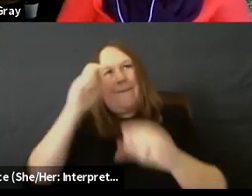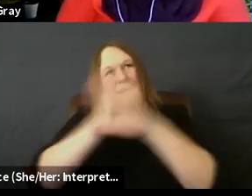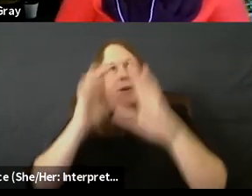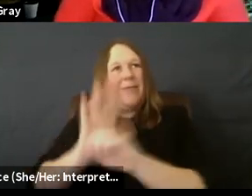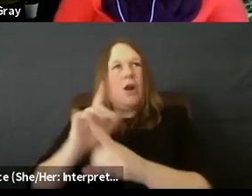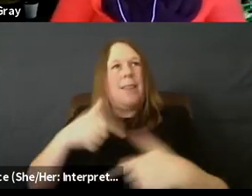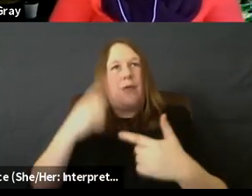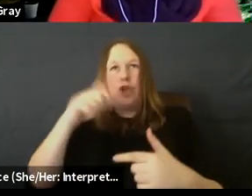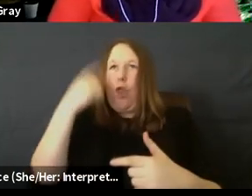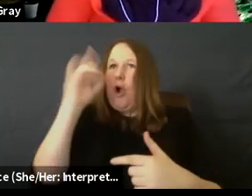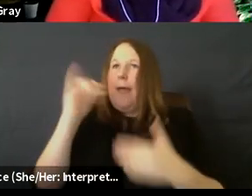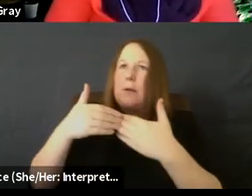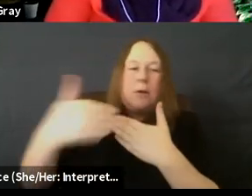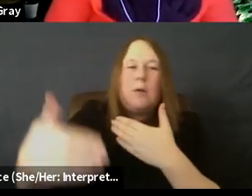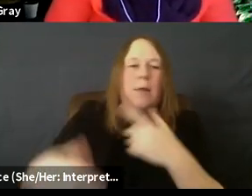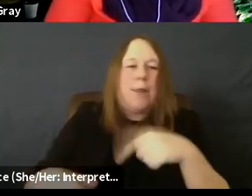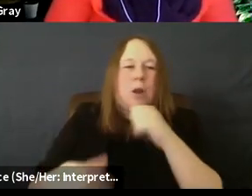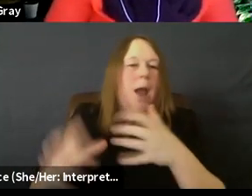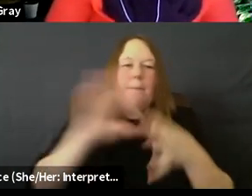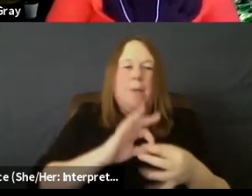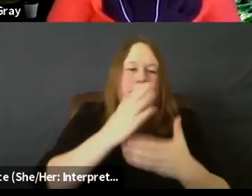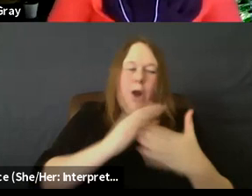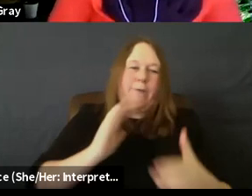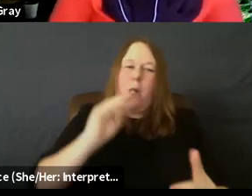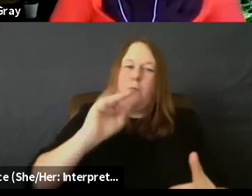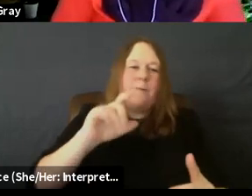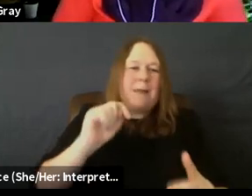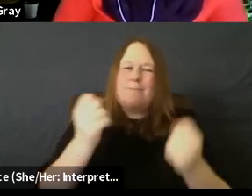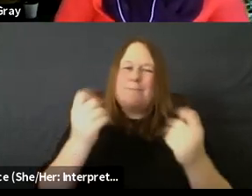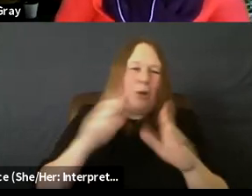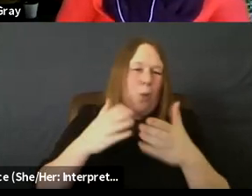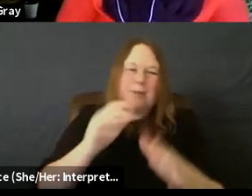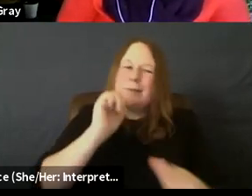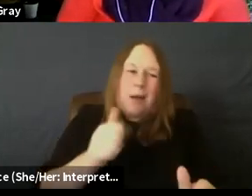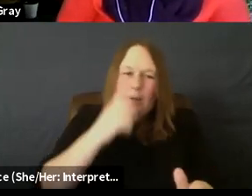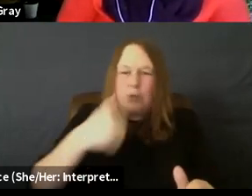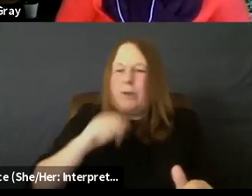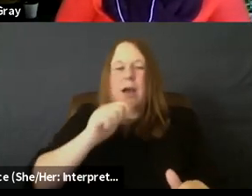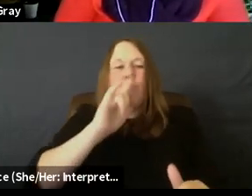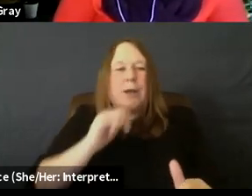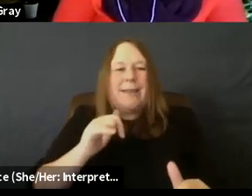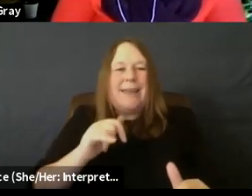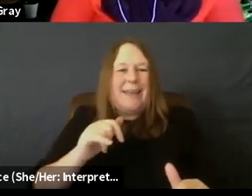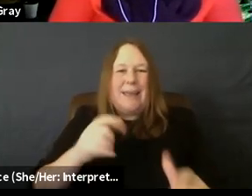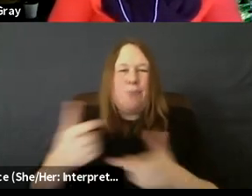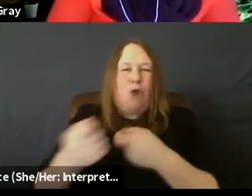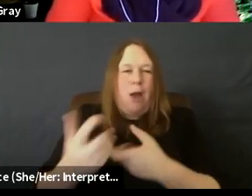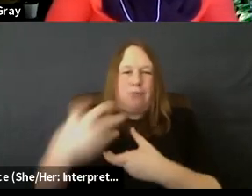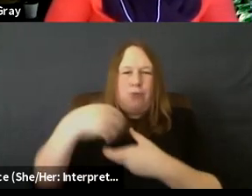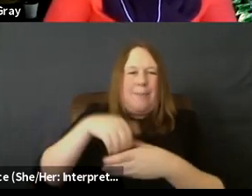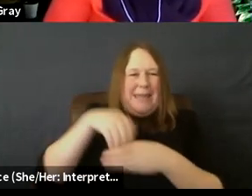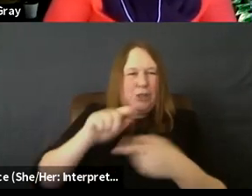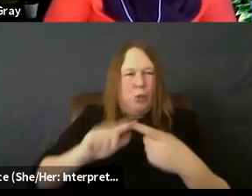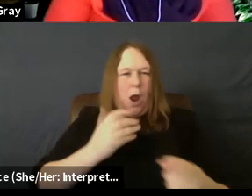life should look like. They're not a part of our movement in many ways because we have not really brought them into our movement.